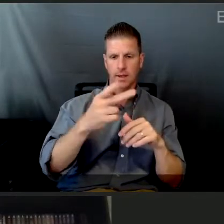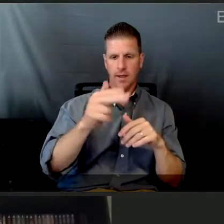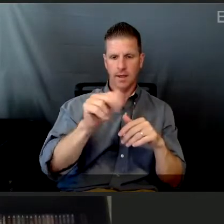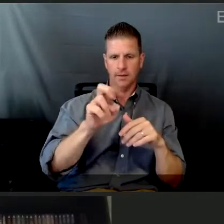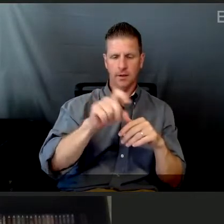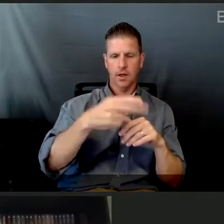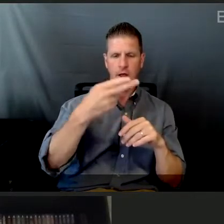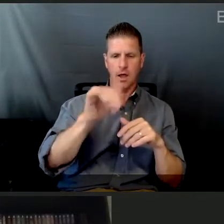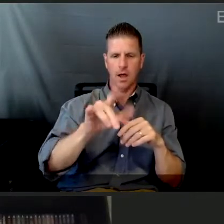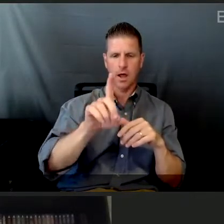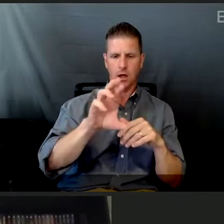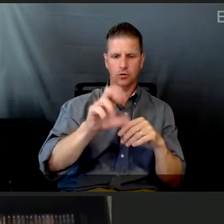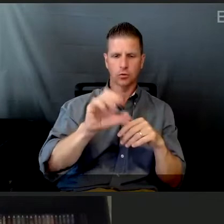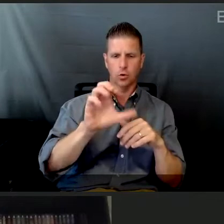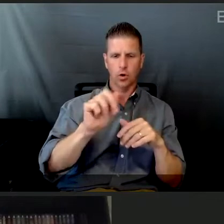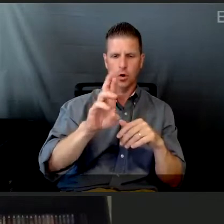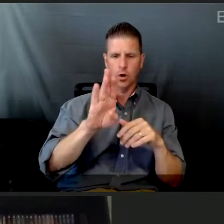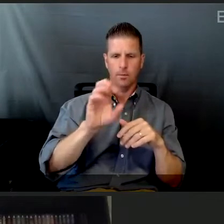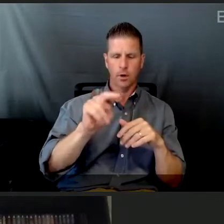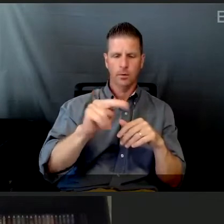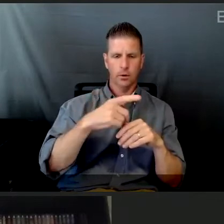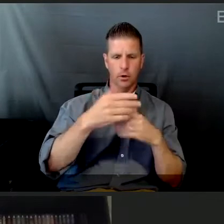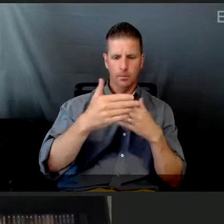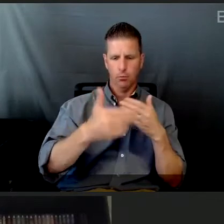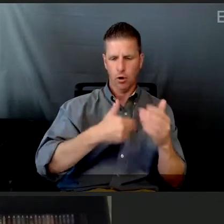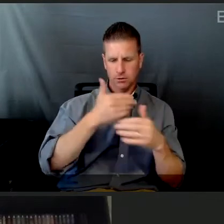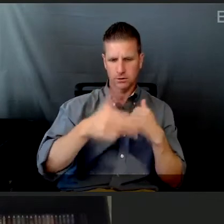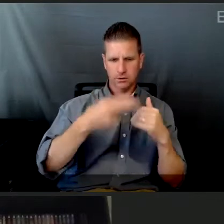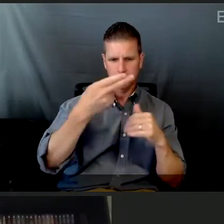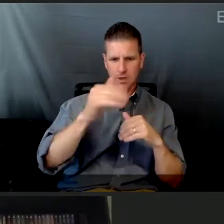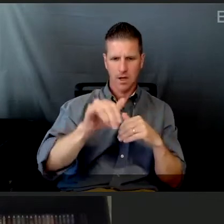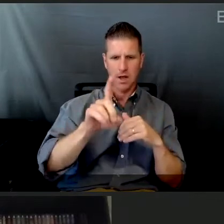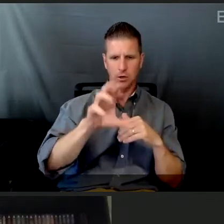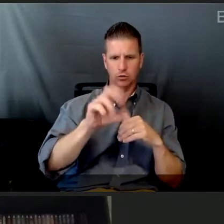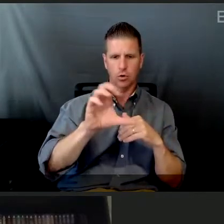hydrocarbon. It's a processed hydrocarbon.